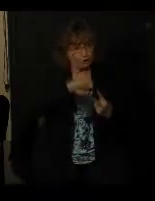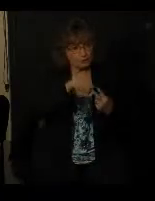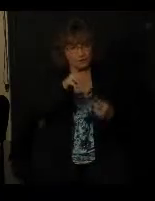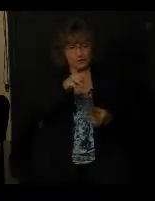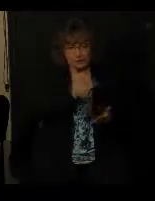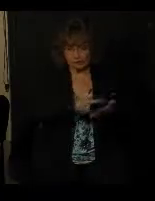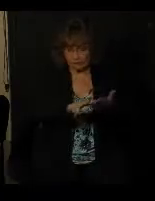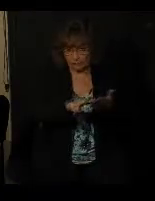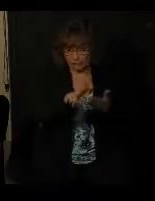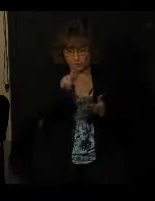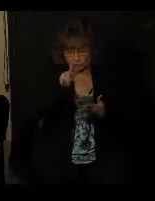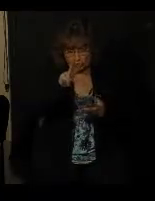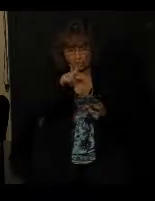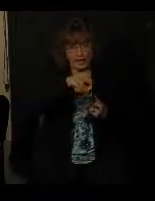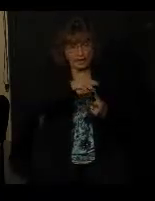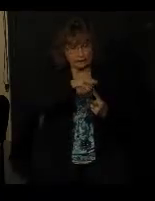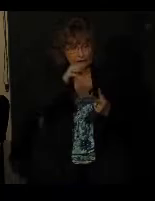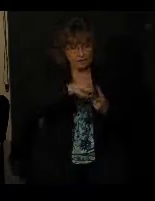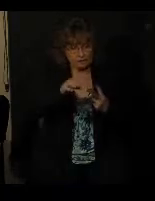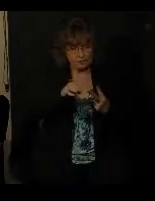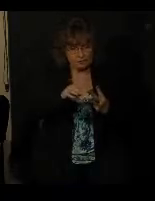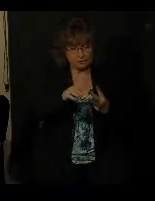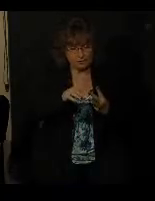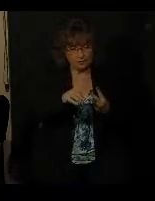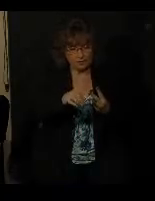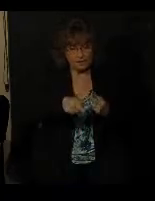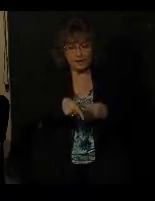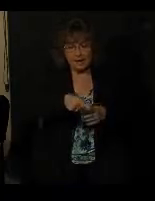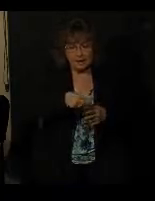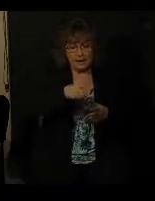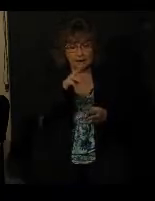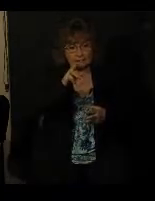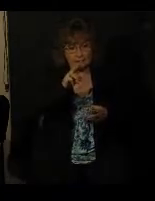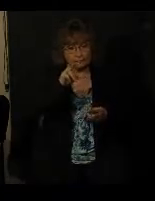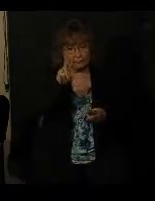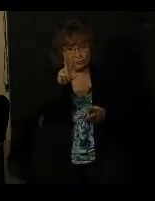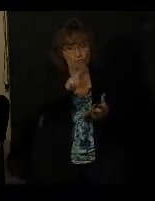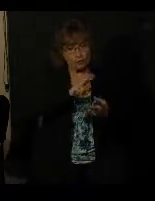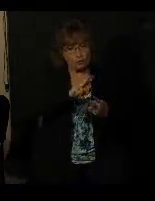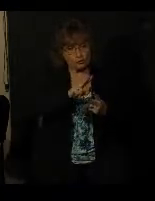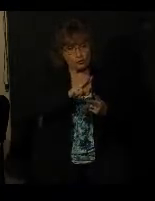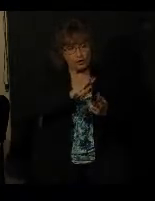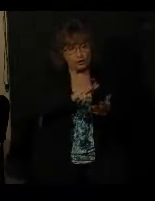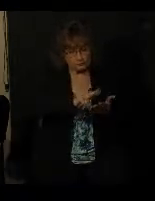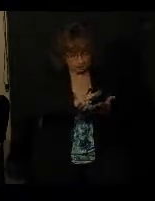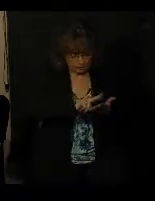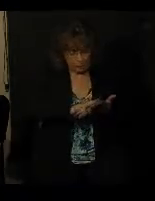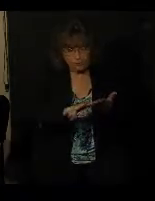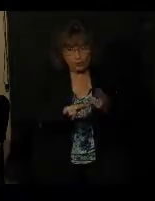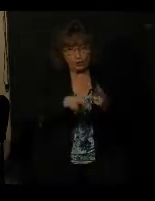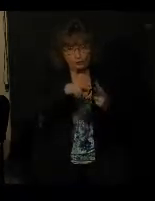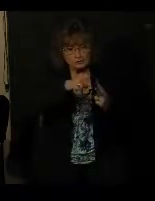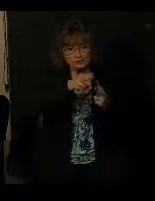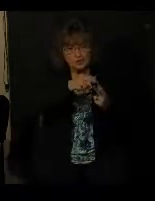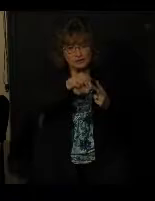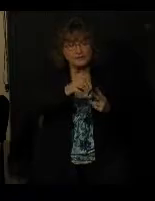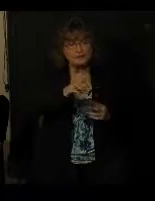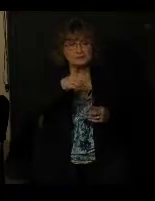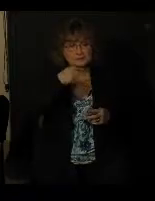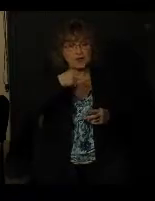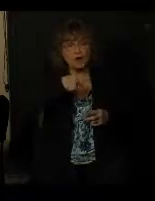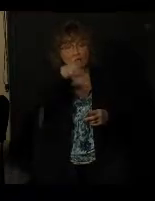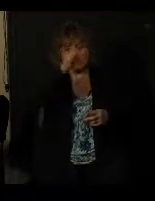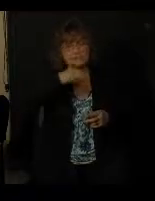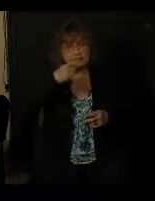he says, "For I will pour water upon him that is thirsty." And he says, "I will